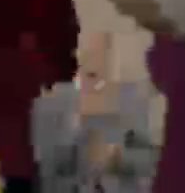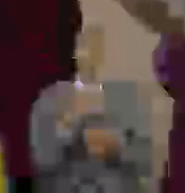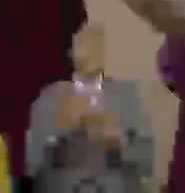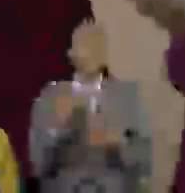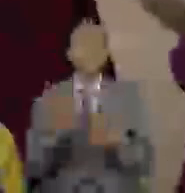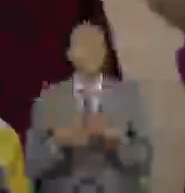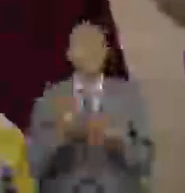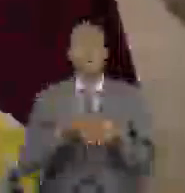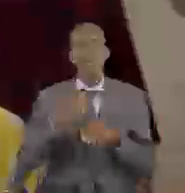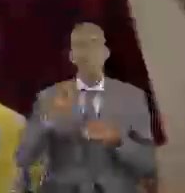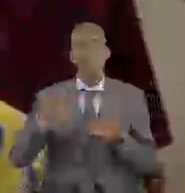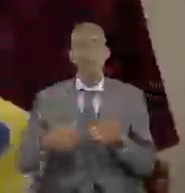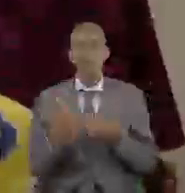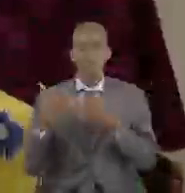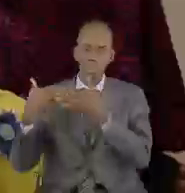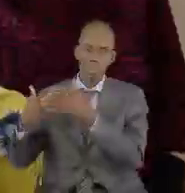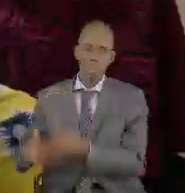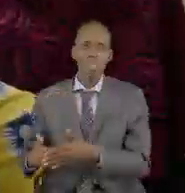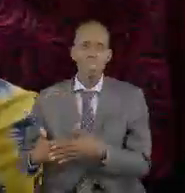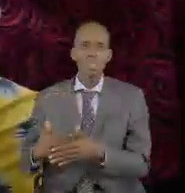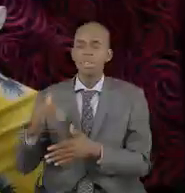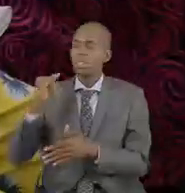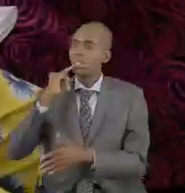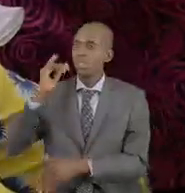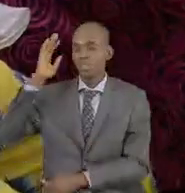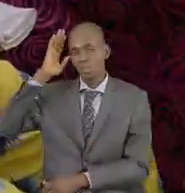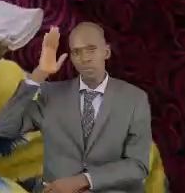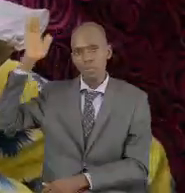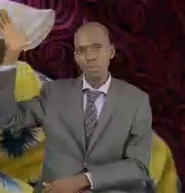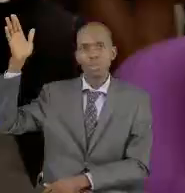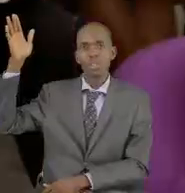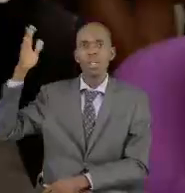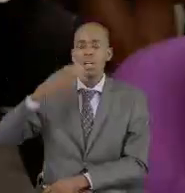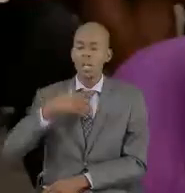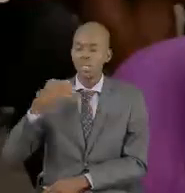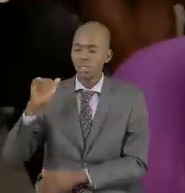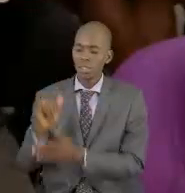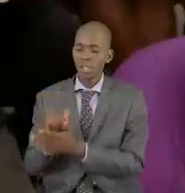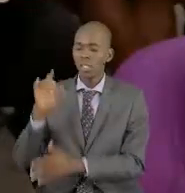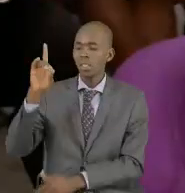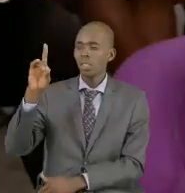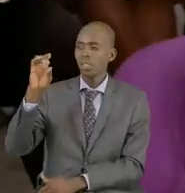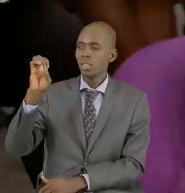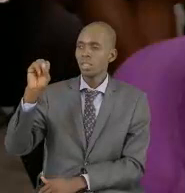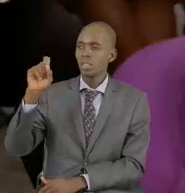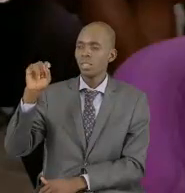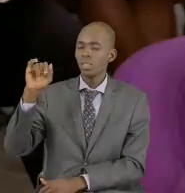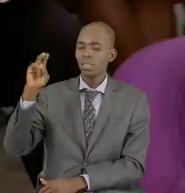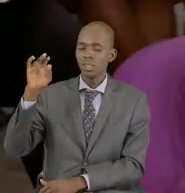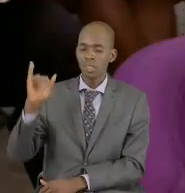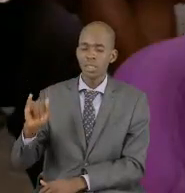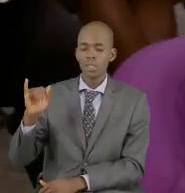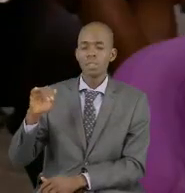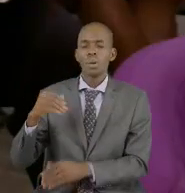scale, destiny. And that destiny outweighs your history. That's the reason